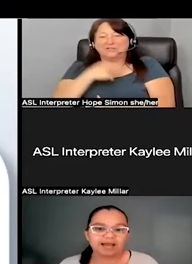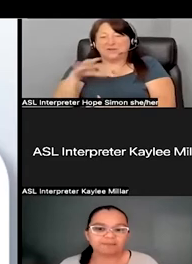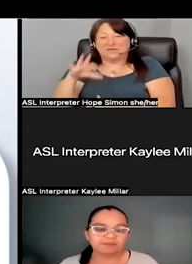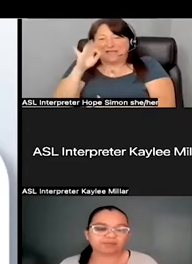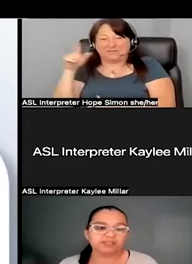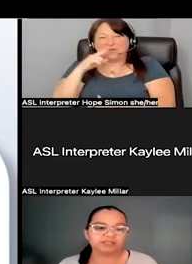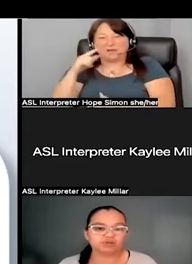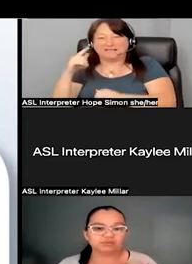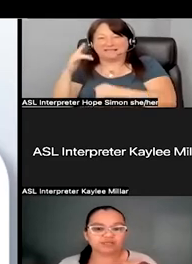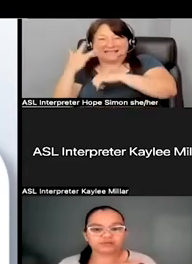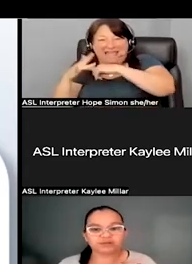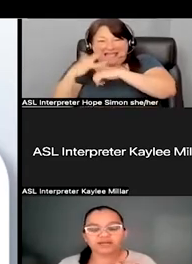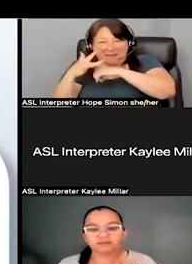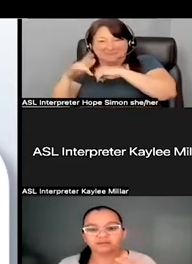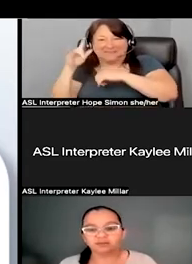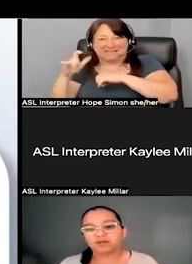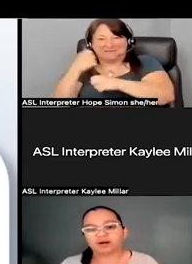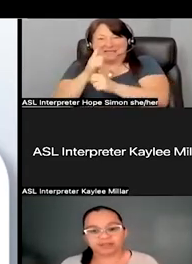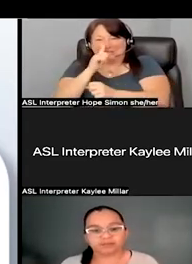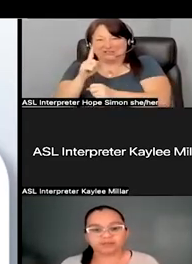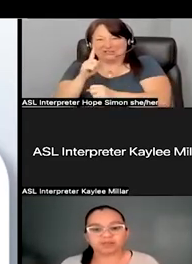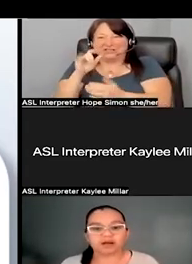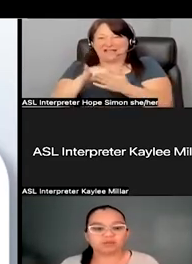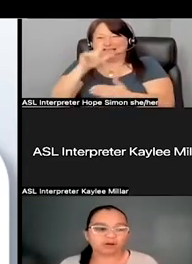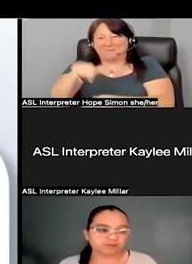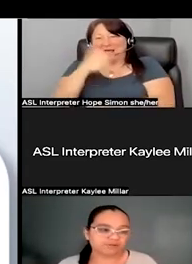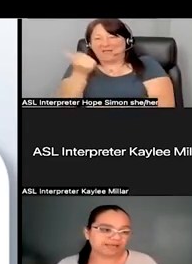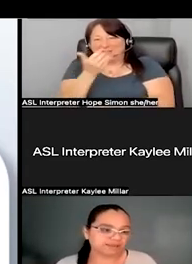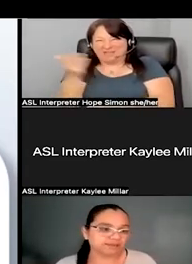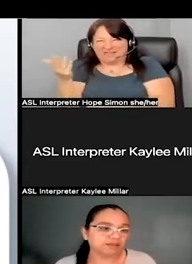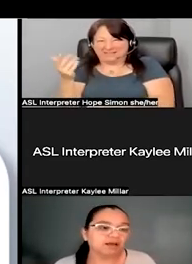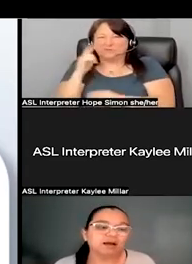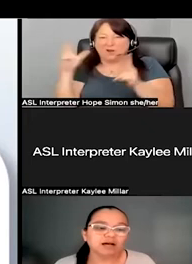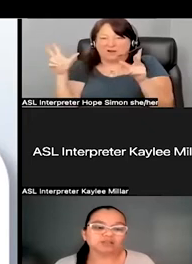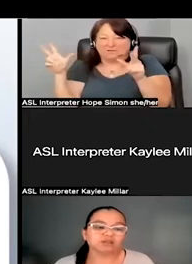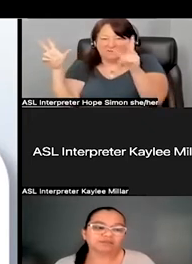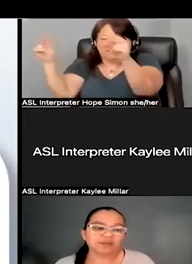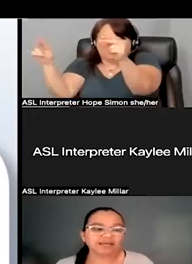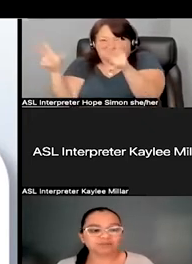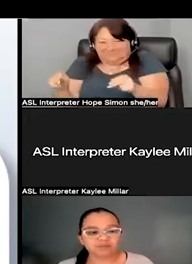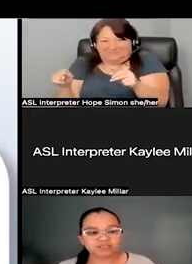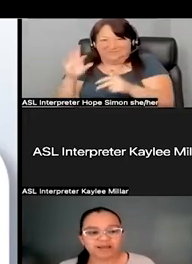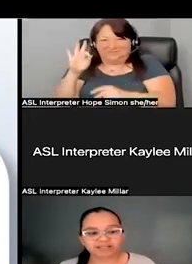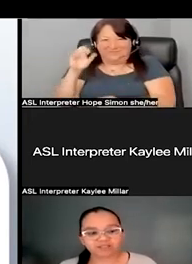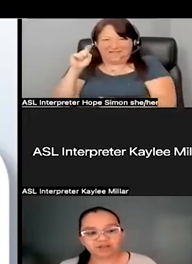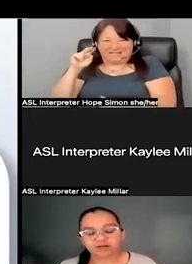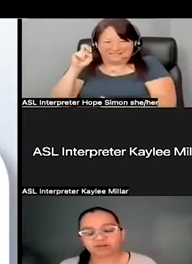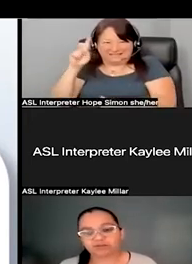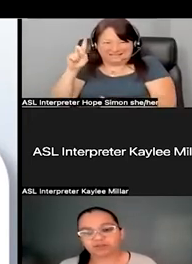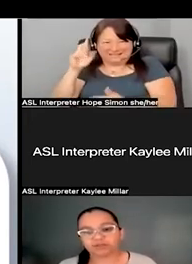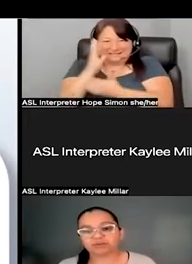a gap, and we needed to make sure that some other items were also fastened. So the items from this